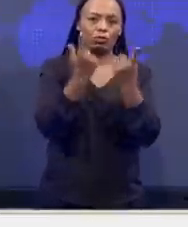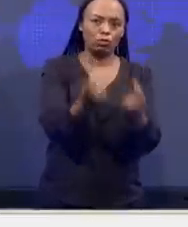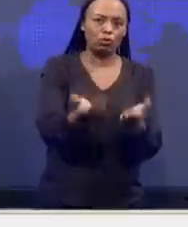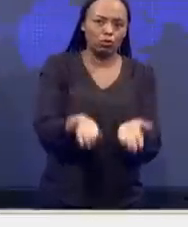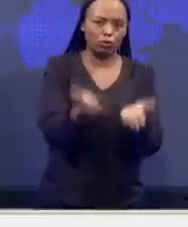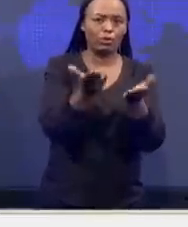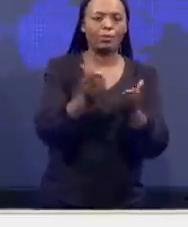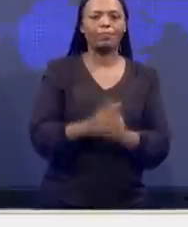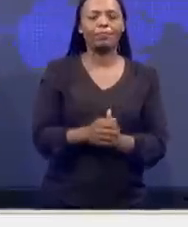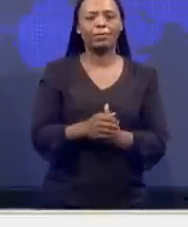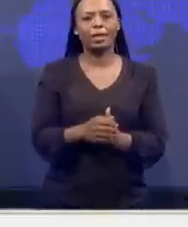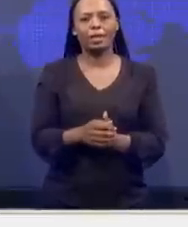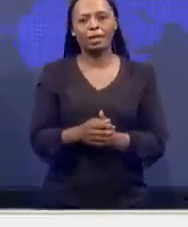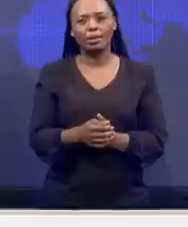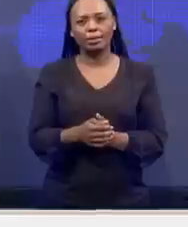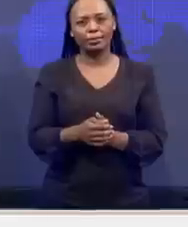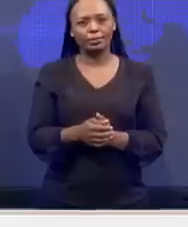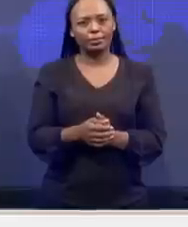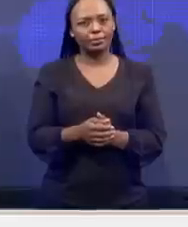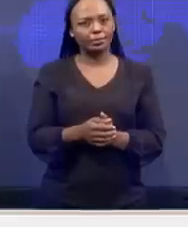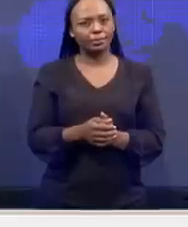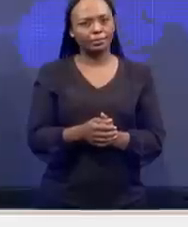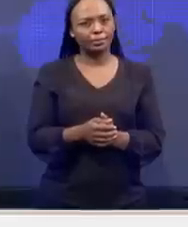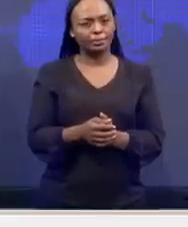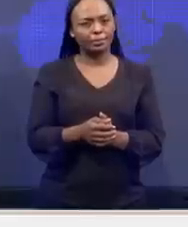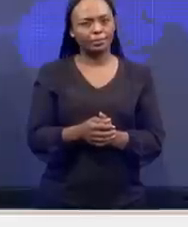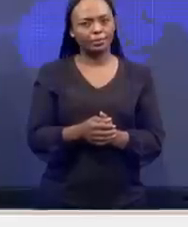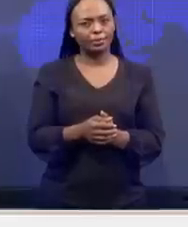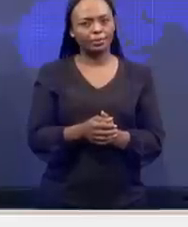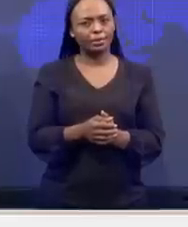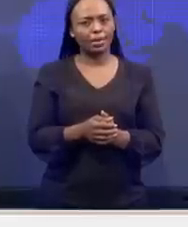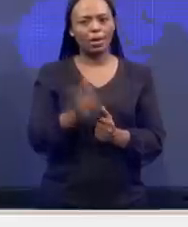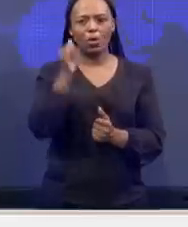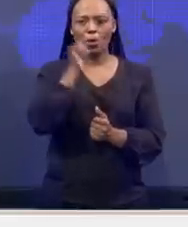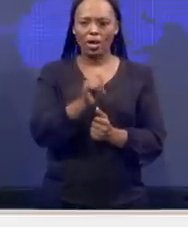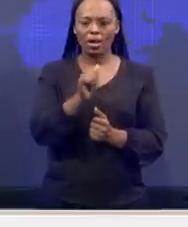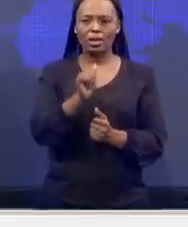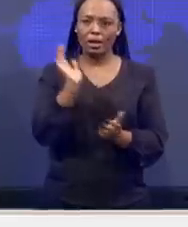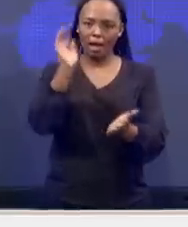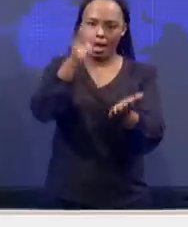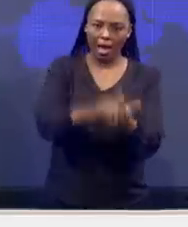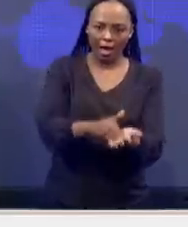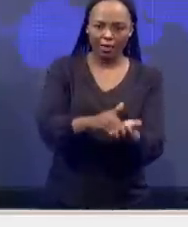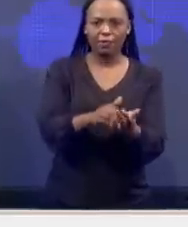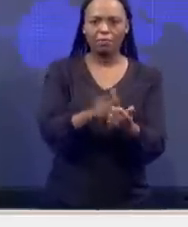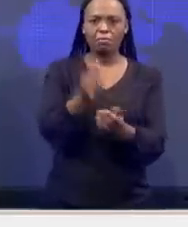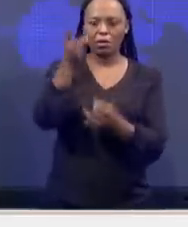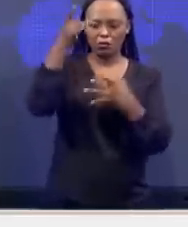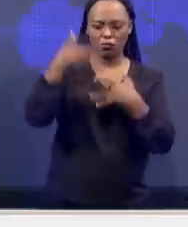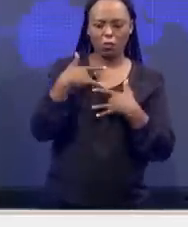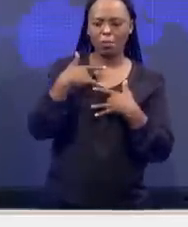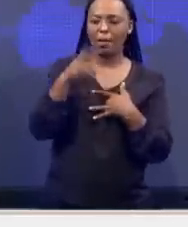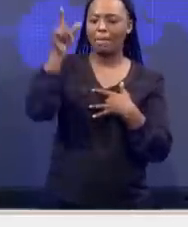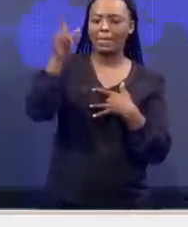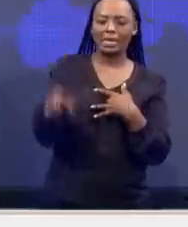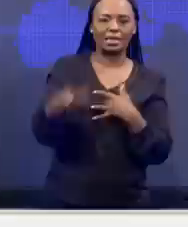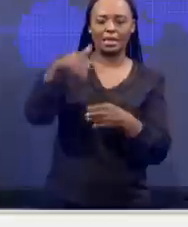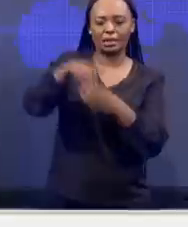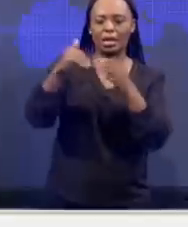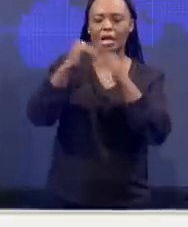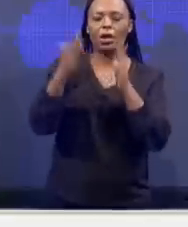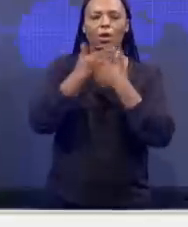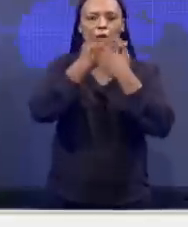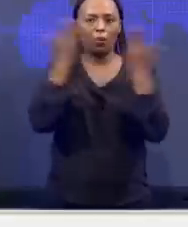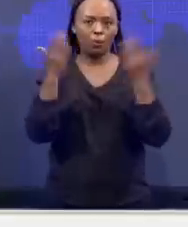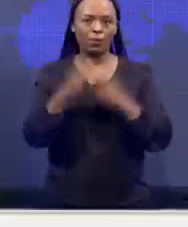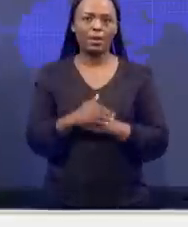so. When we arrived, we were told that there's nobody in the house, and the